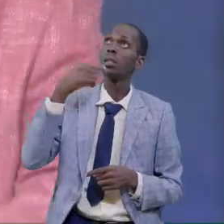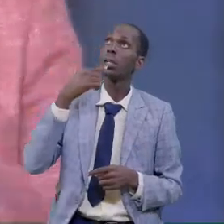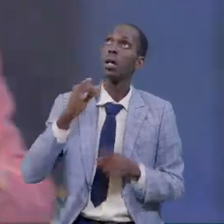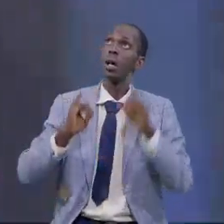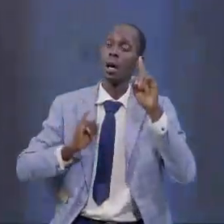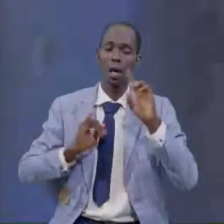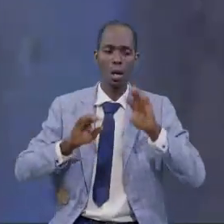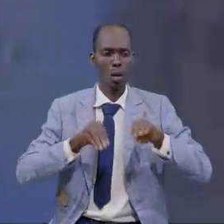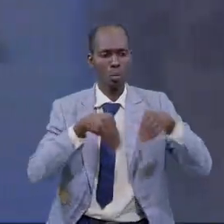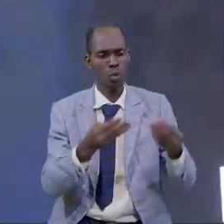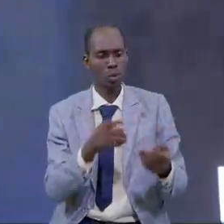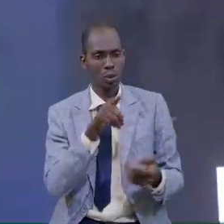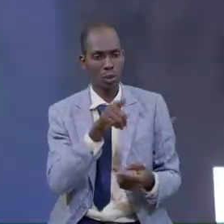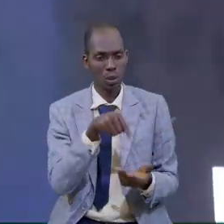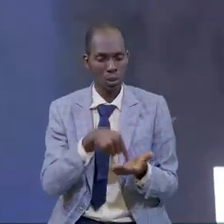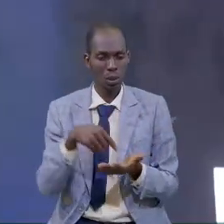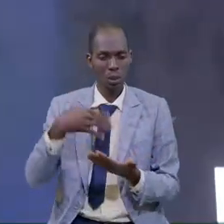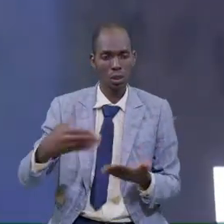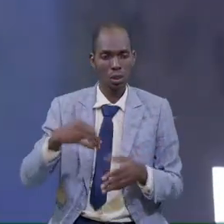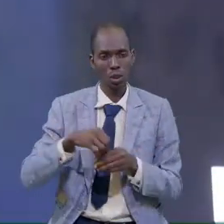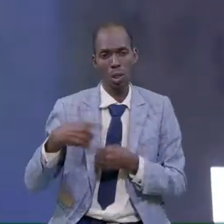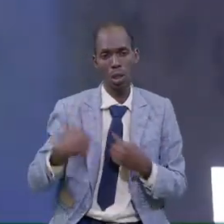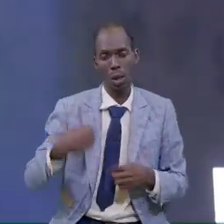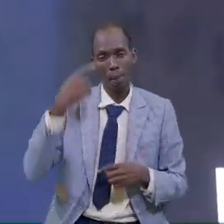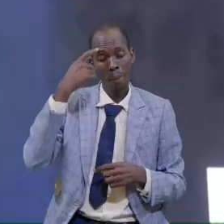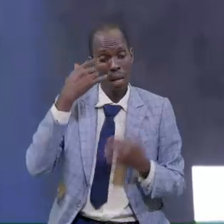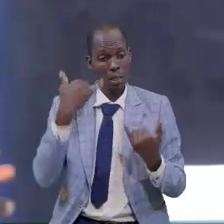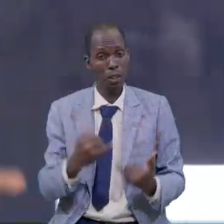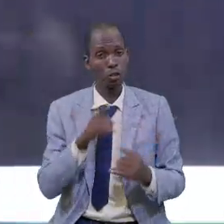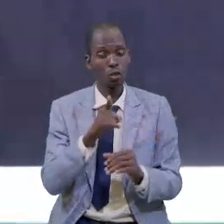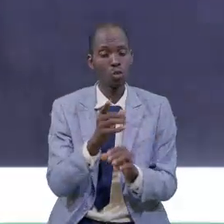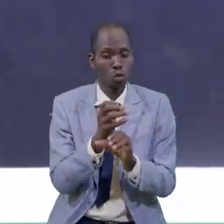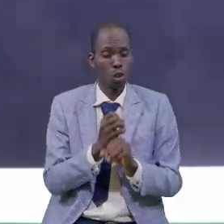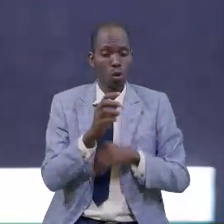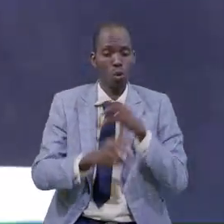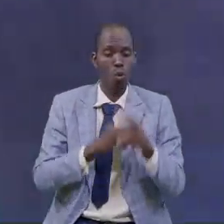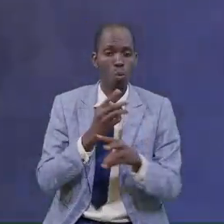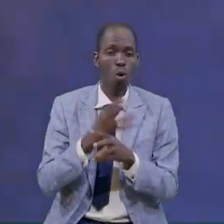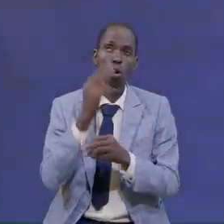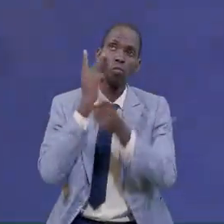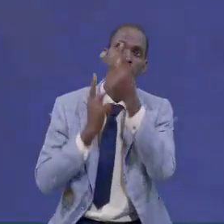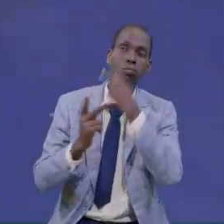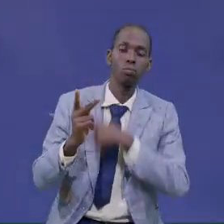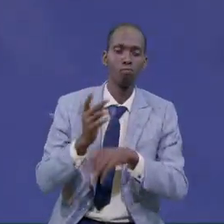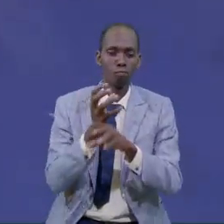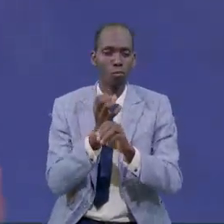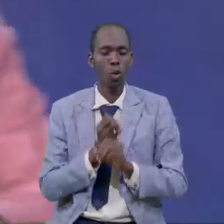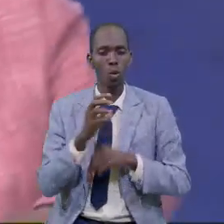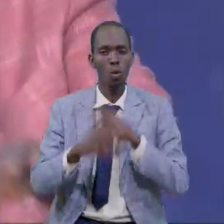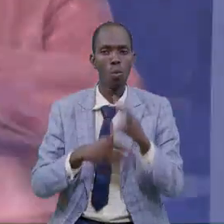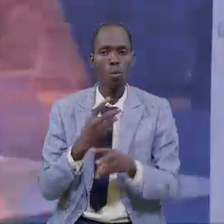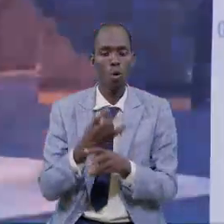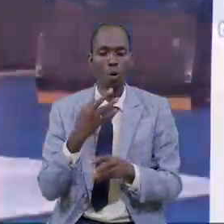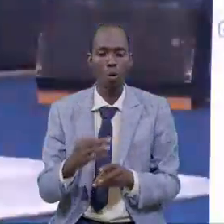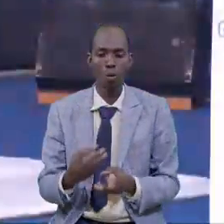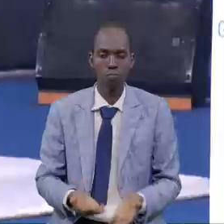mind. Now you have the world of vision, and the world of rising and rising until